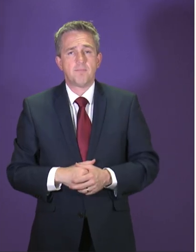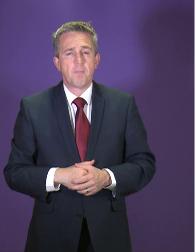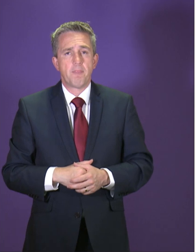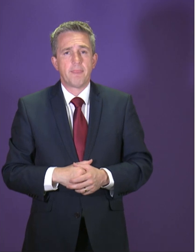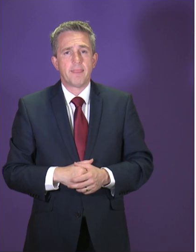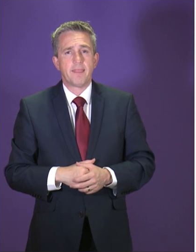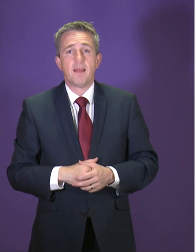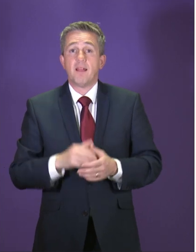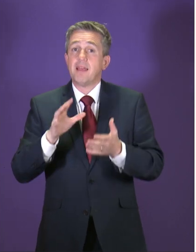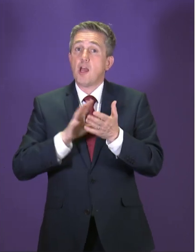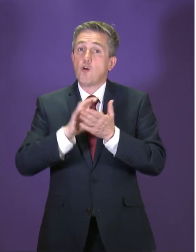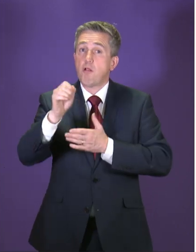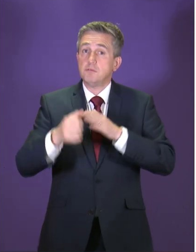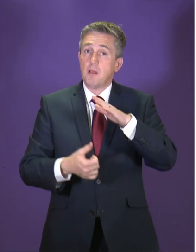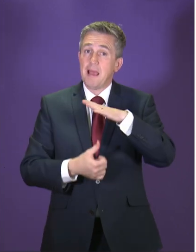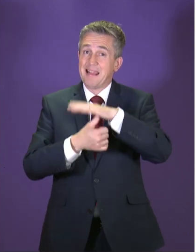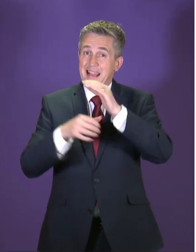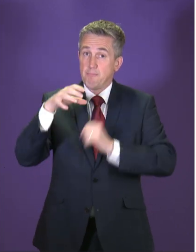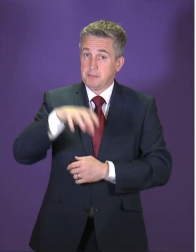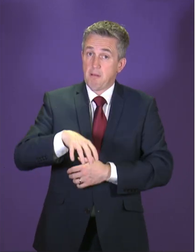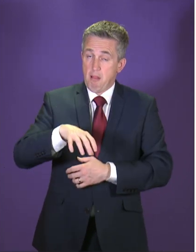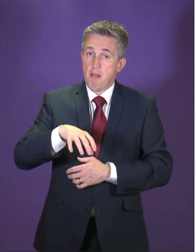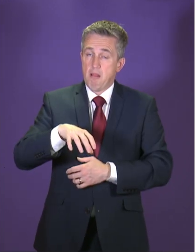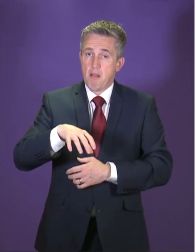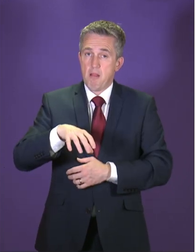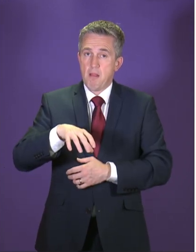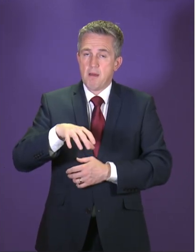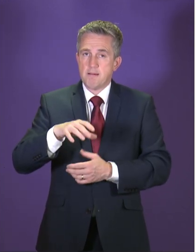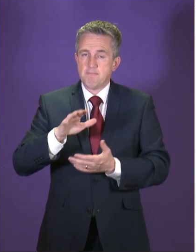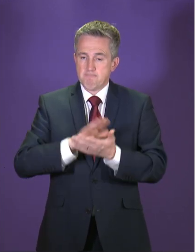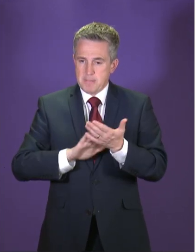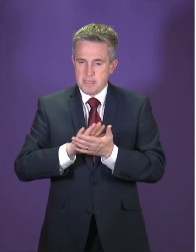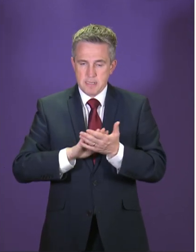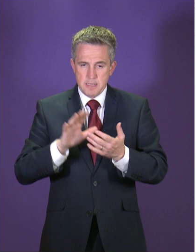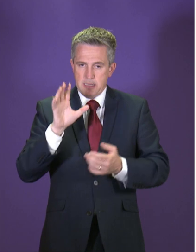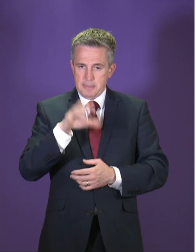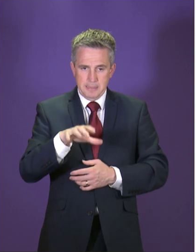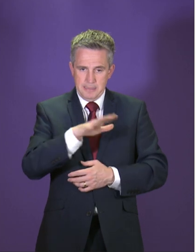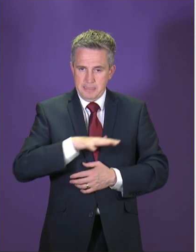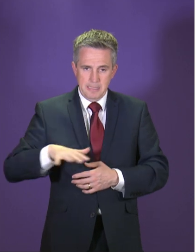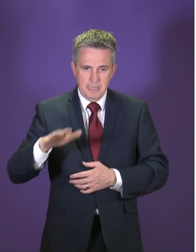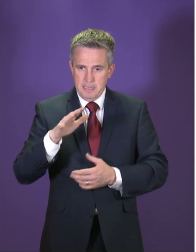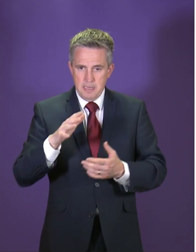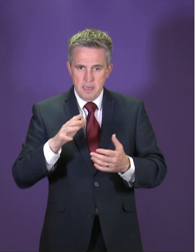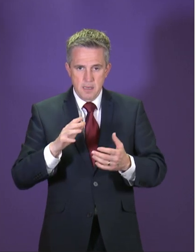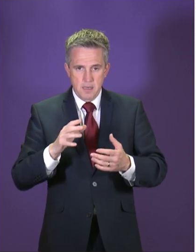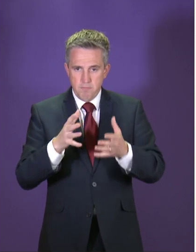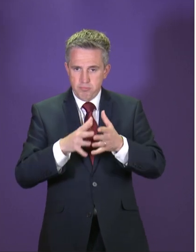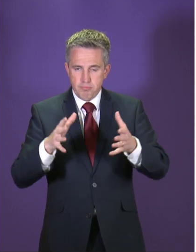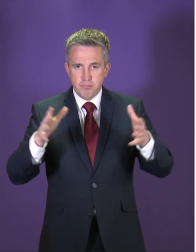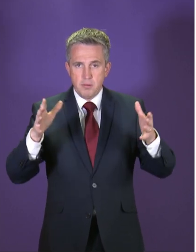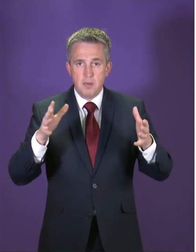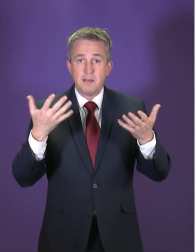Because of the culture capital, we developed a culture agenda of the city. And now